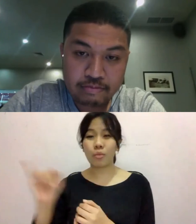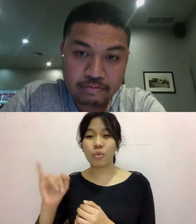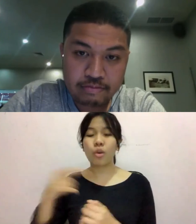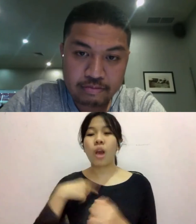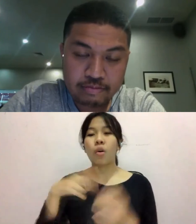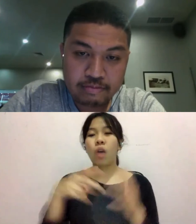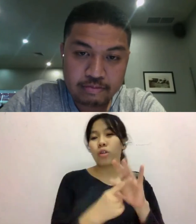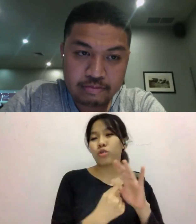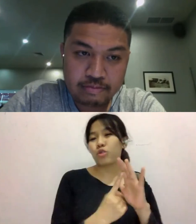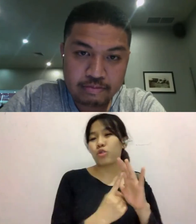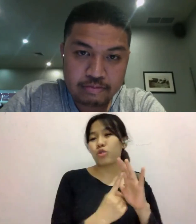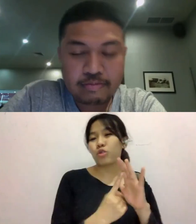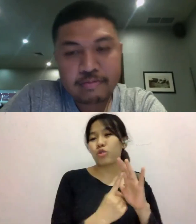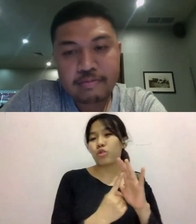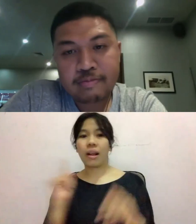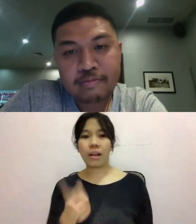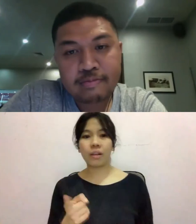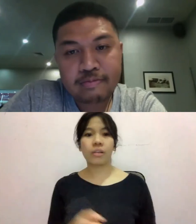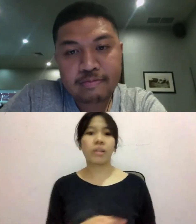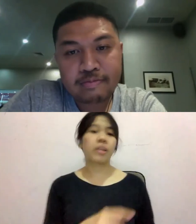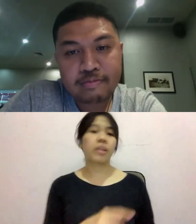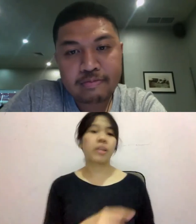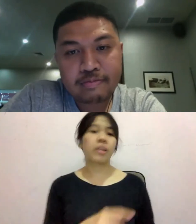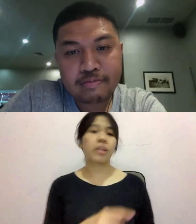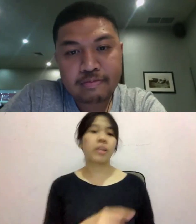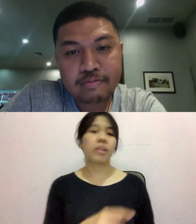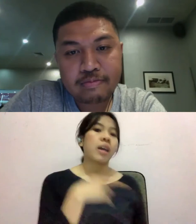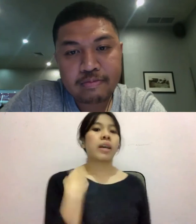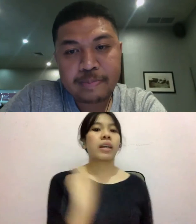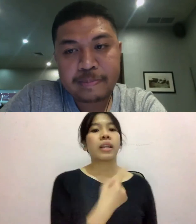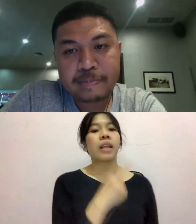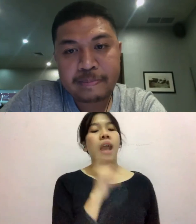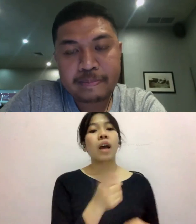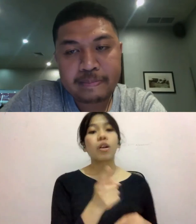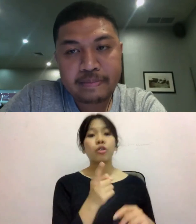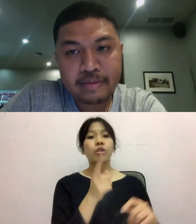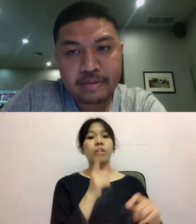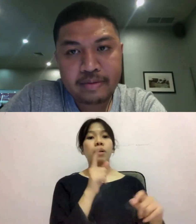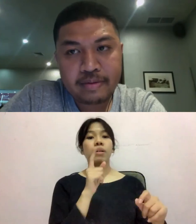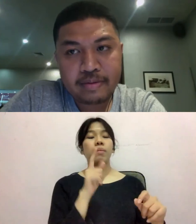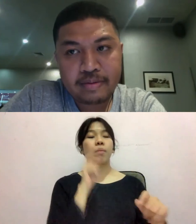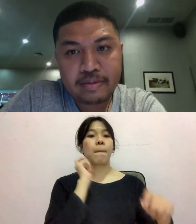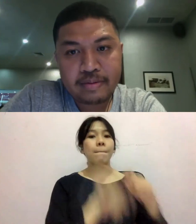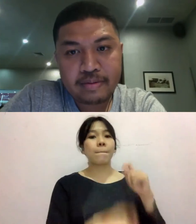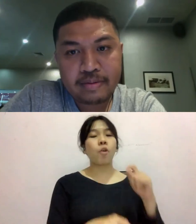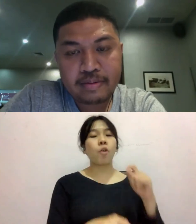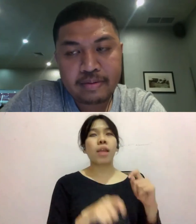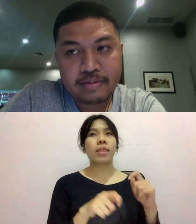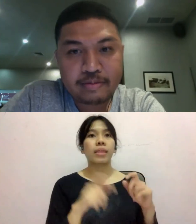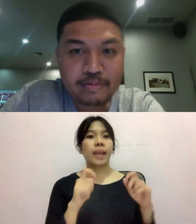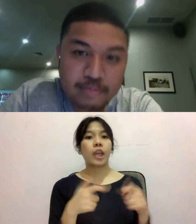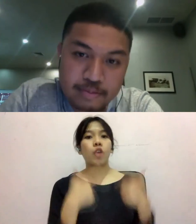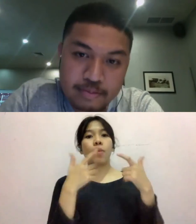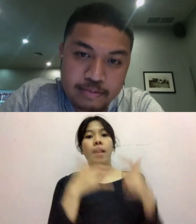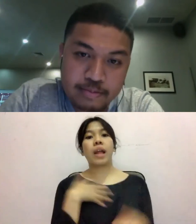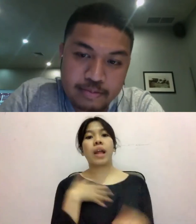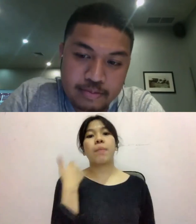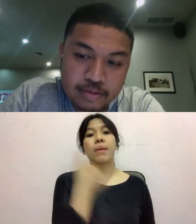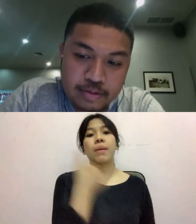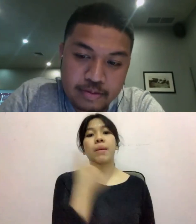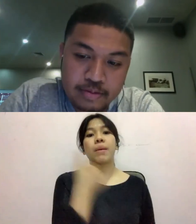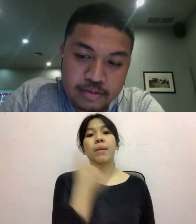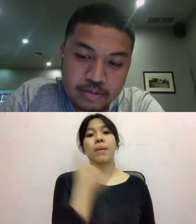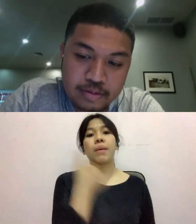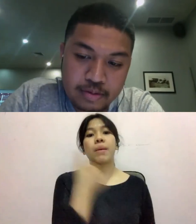Yeah, sometimes we create the type of attachment that we first see in our lives. Yes. So